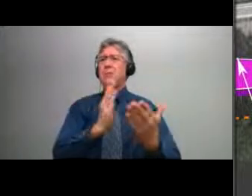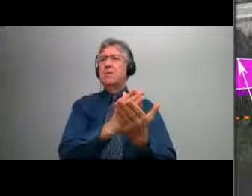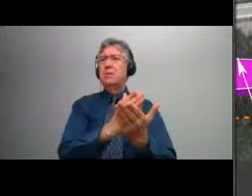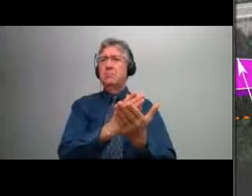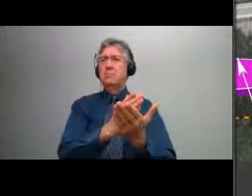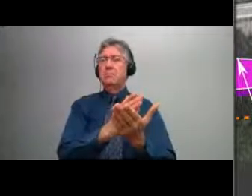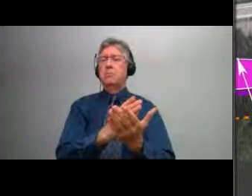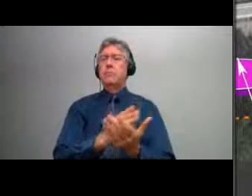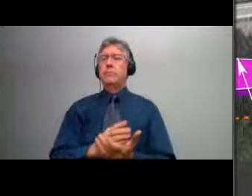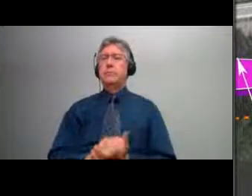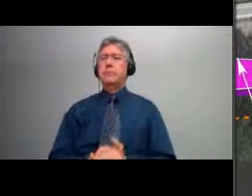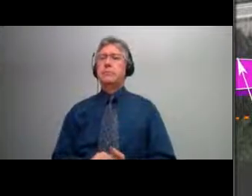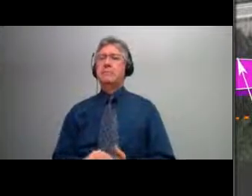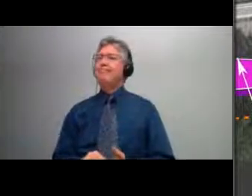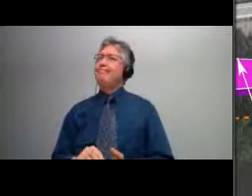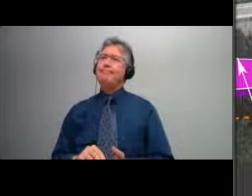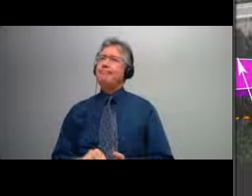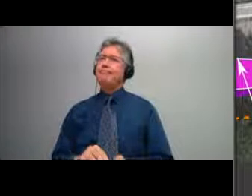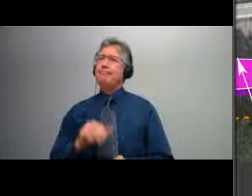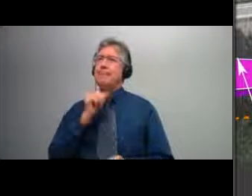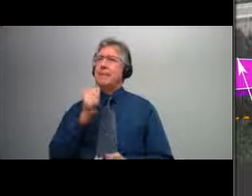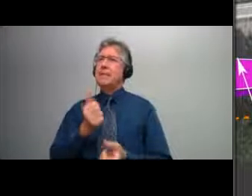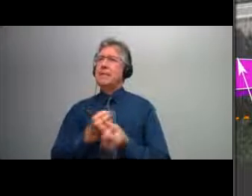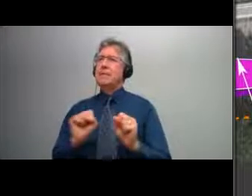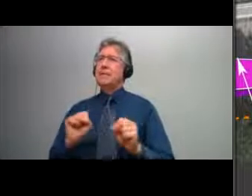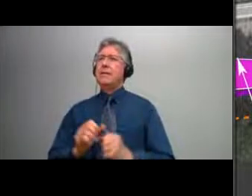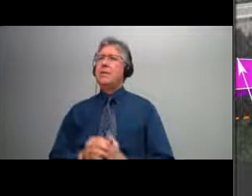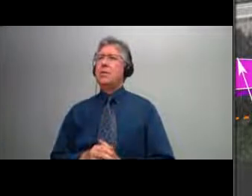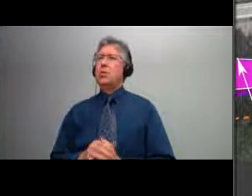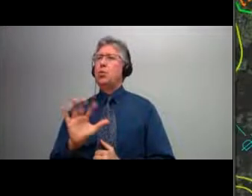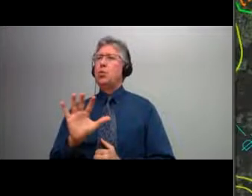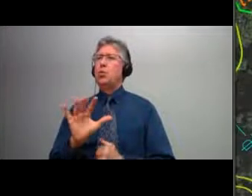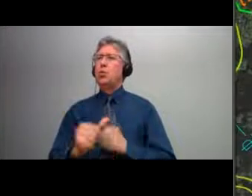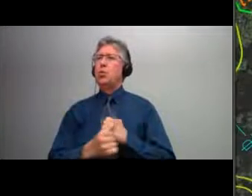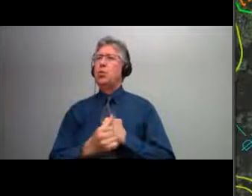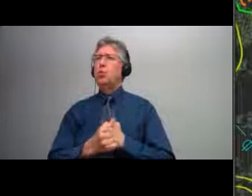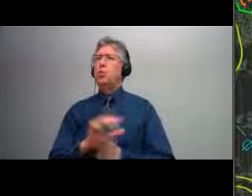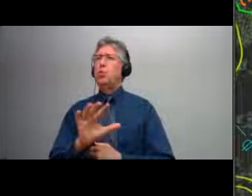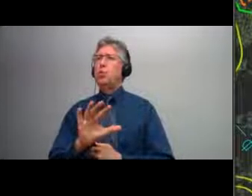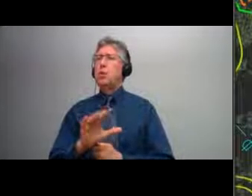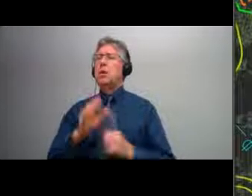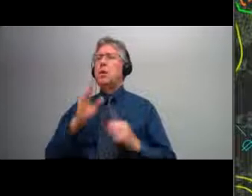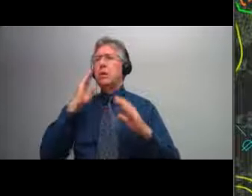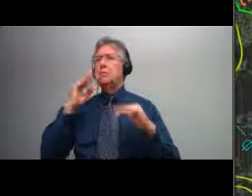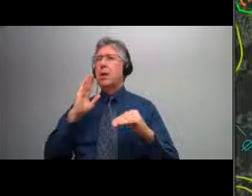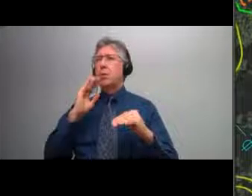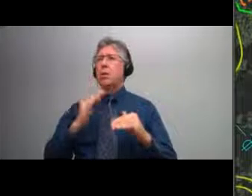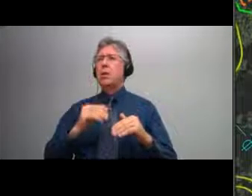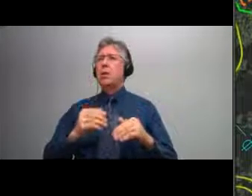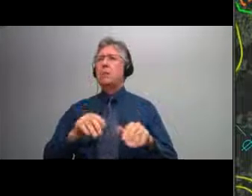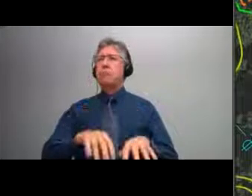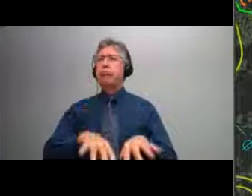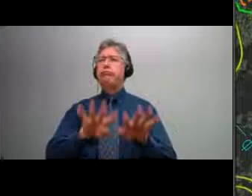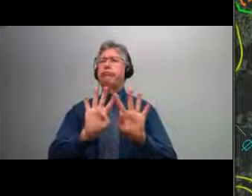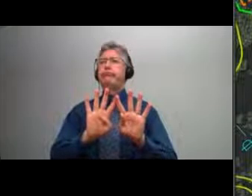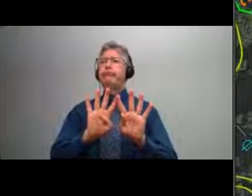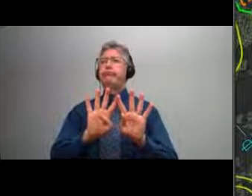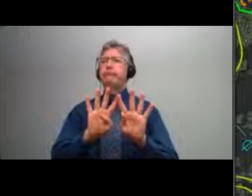without regard to safety and stuff, because that is a hazard. So we probably will be putting a fence up on that